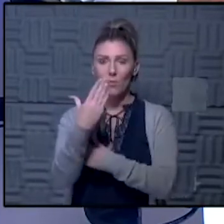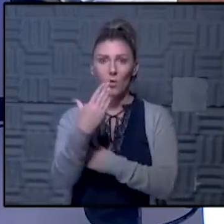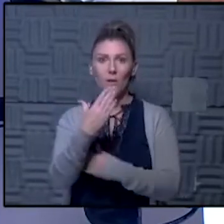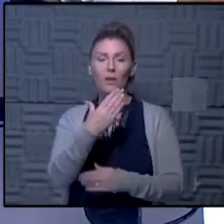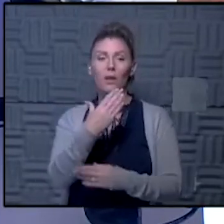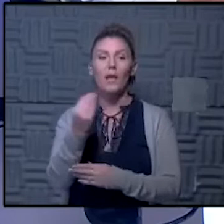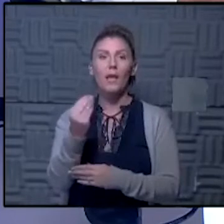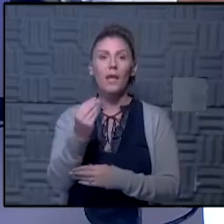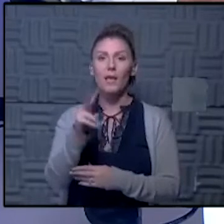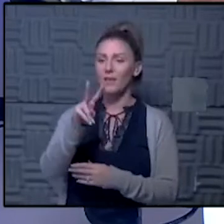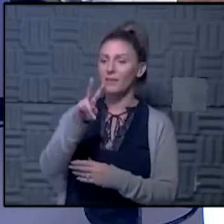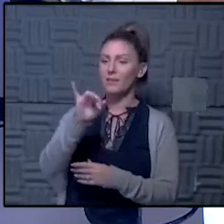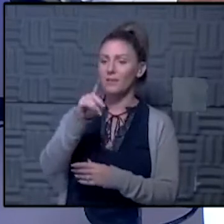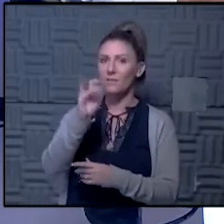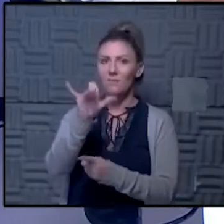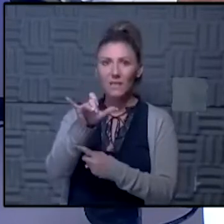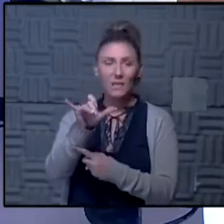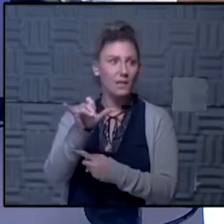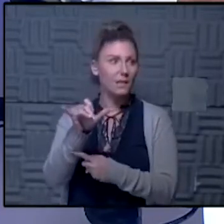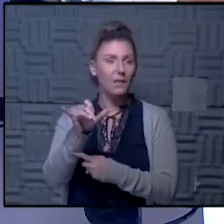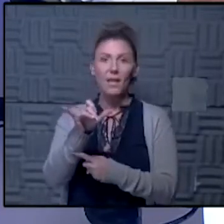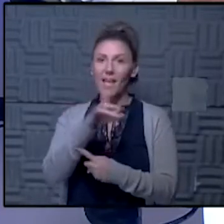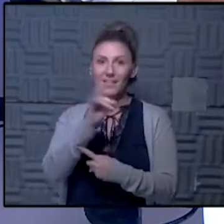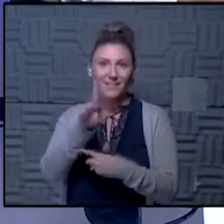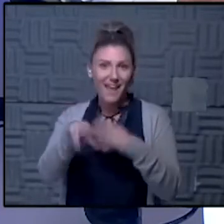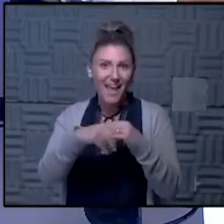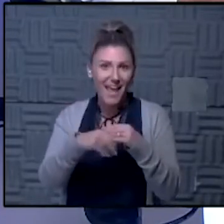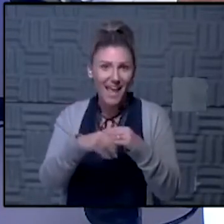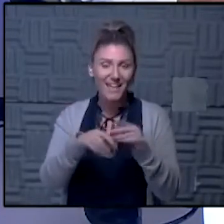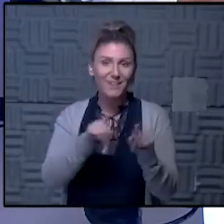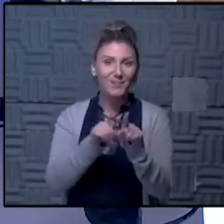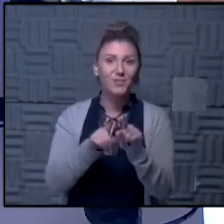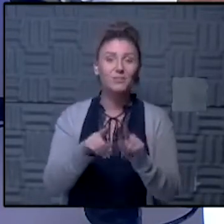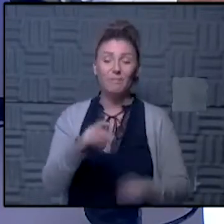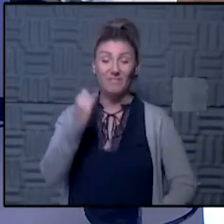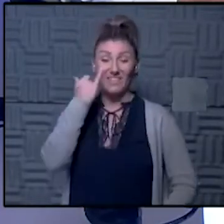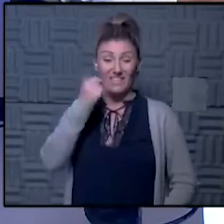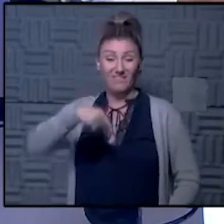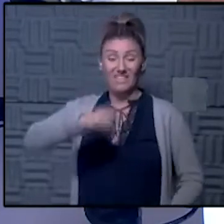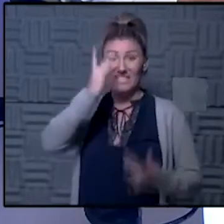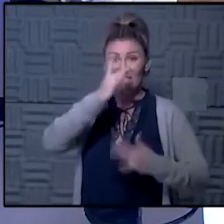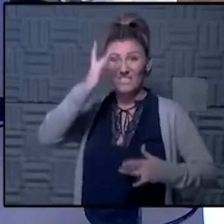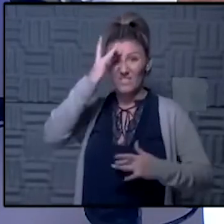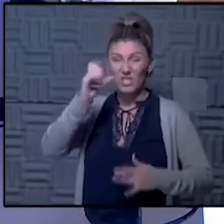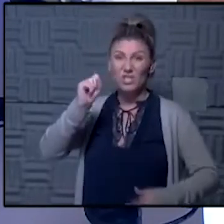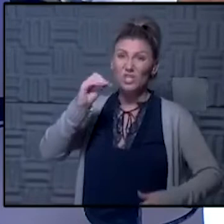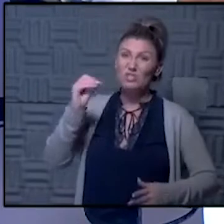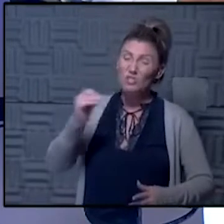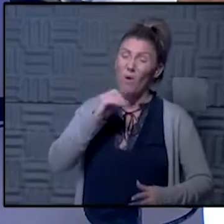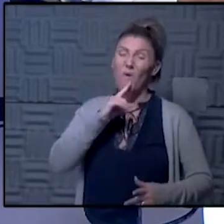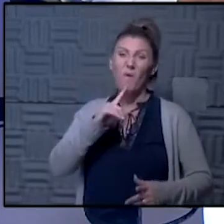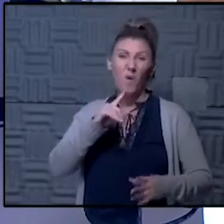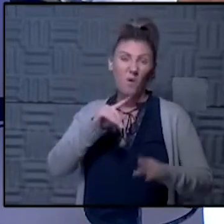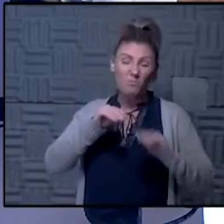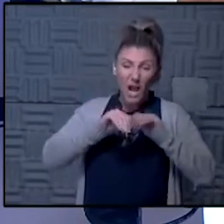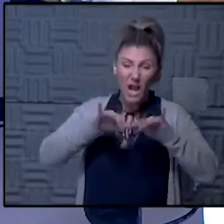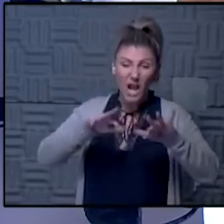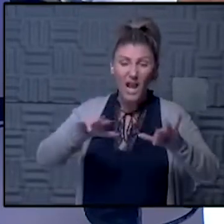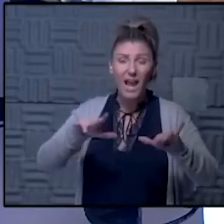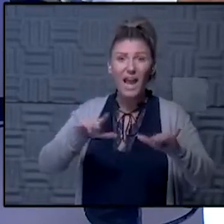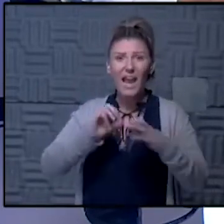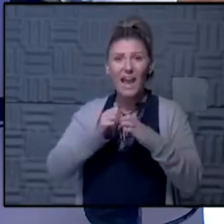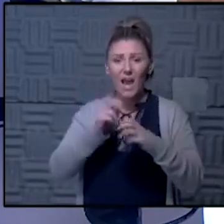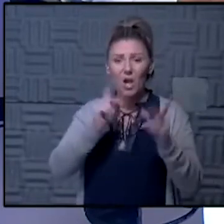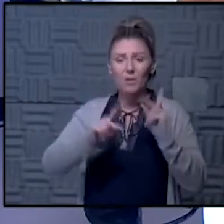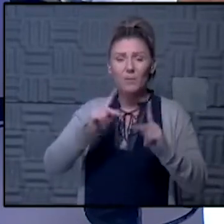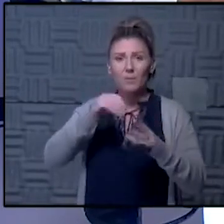and Vicki is weighing in on this. She goes, if this disease is so super infectious, how come people